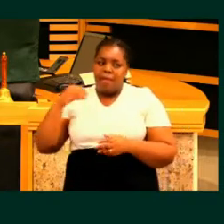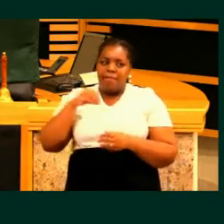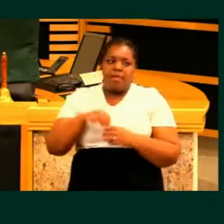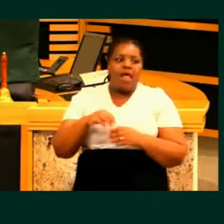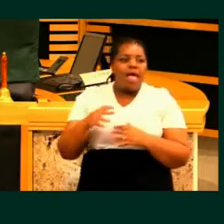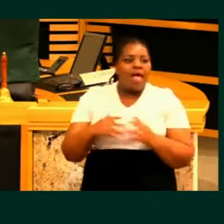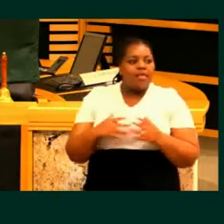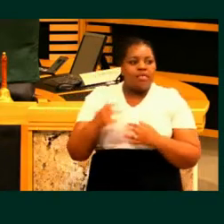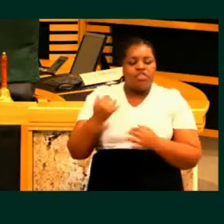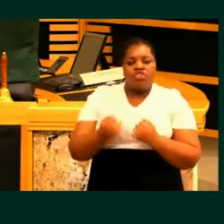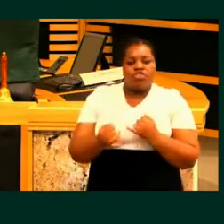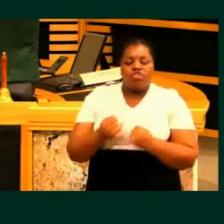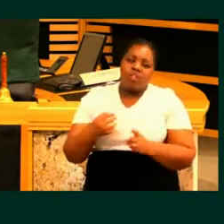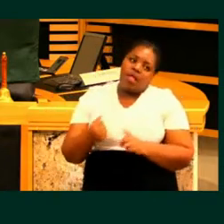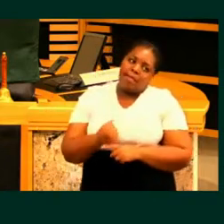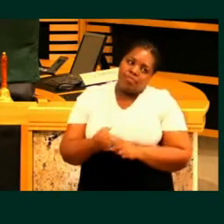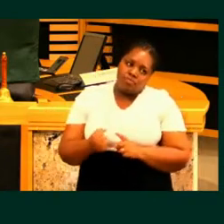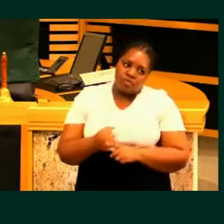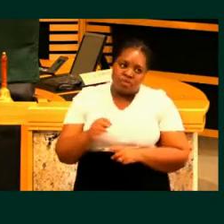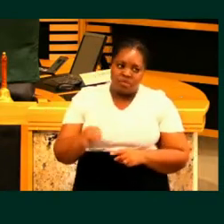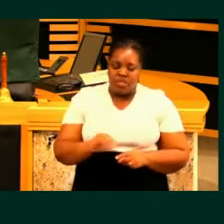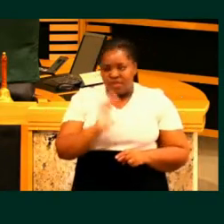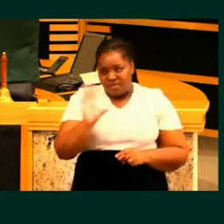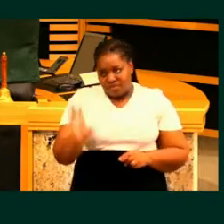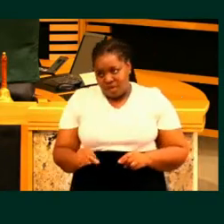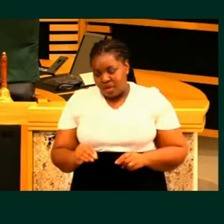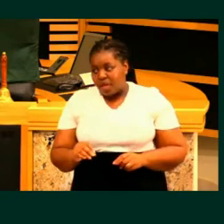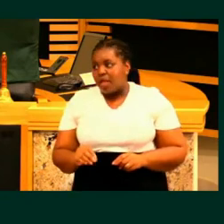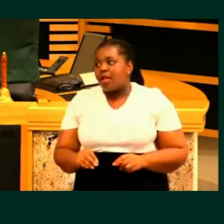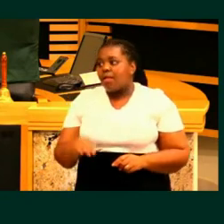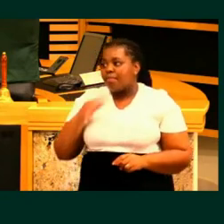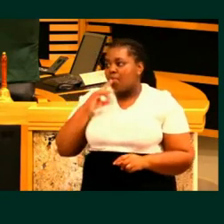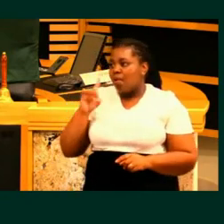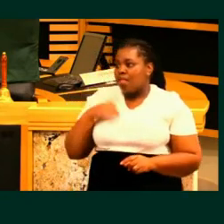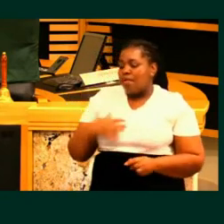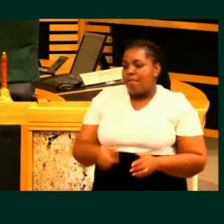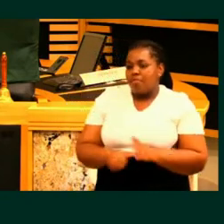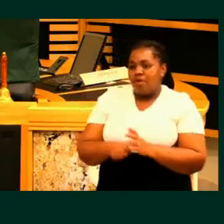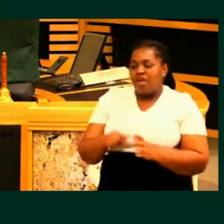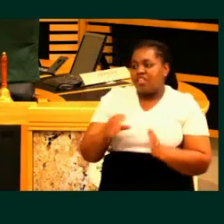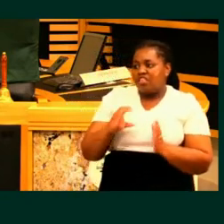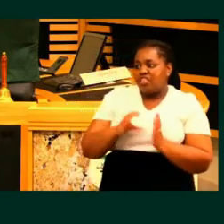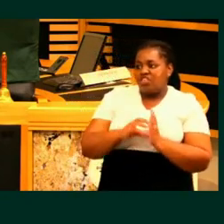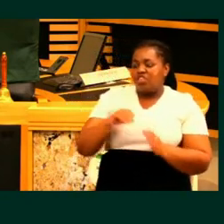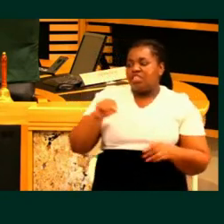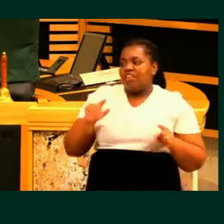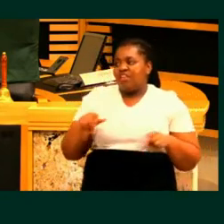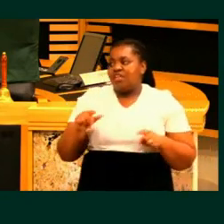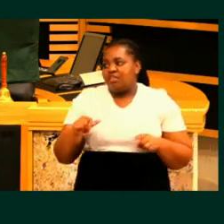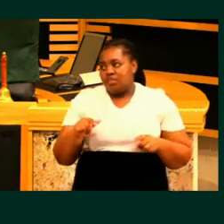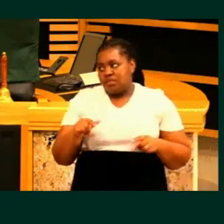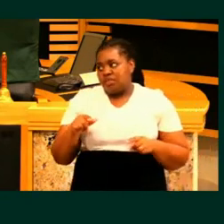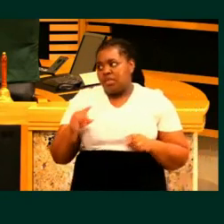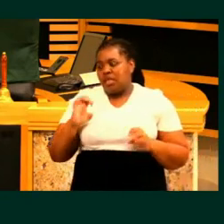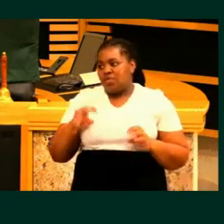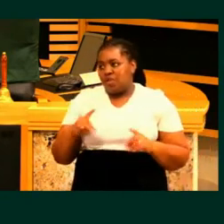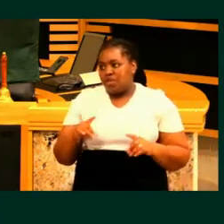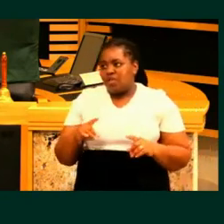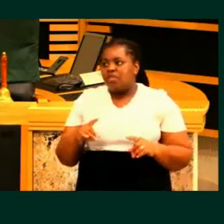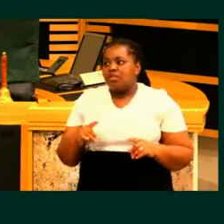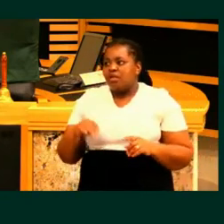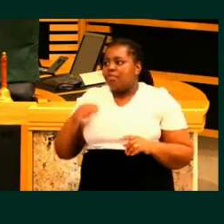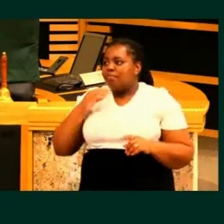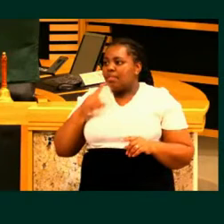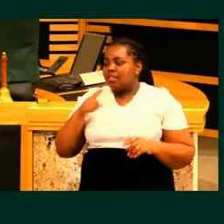harassment case in South Africa one that stands out for me a section 17 of the employment Educators act which